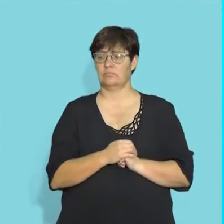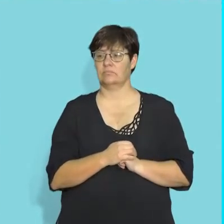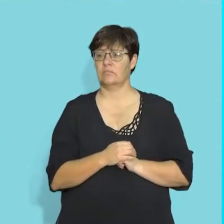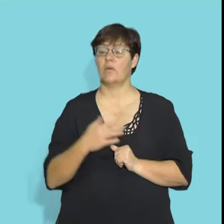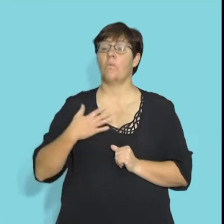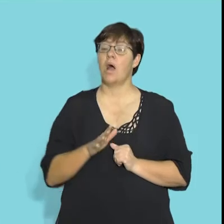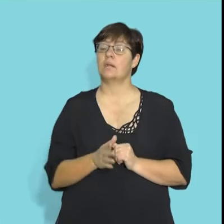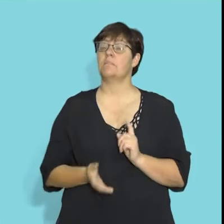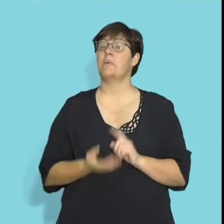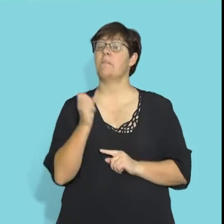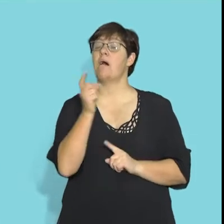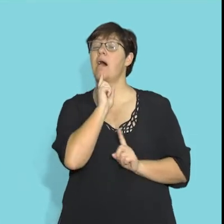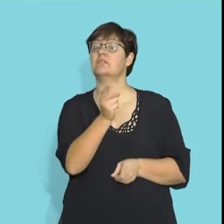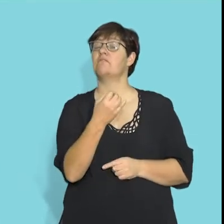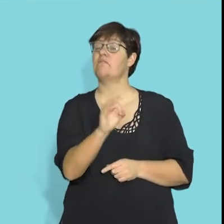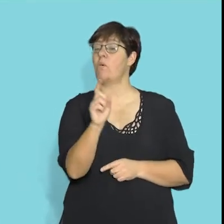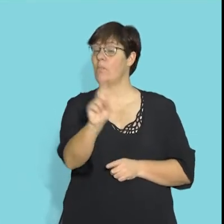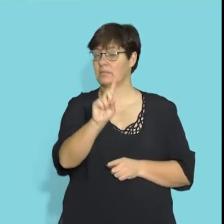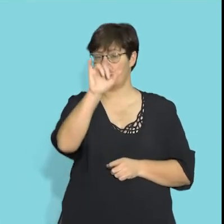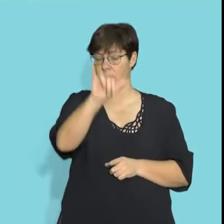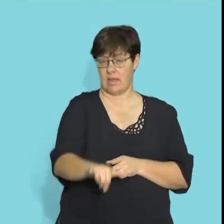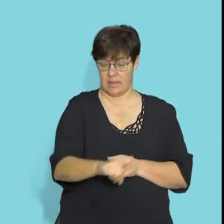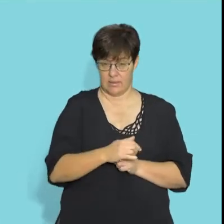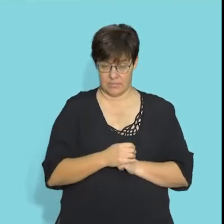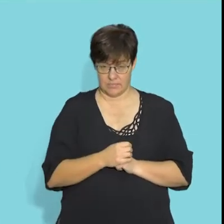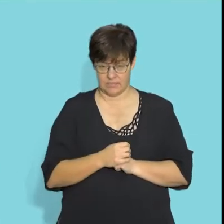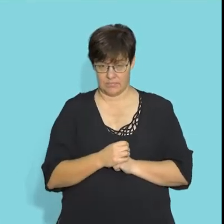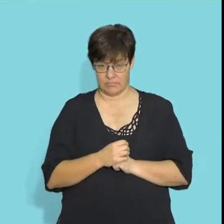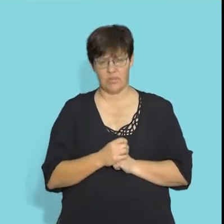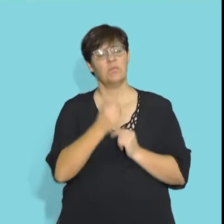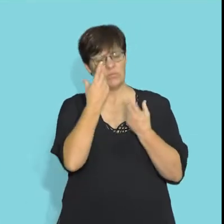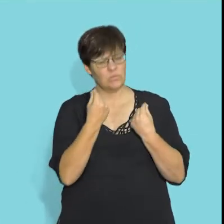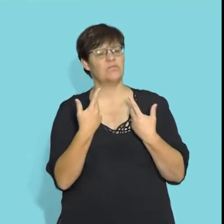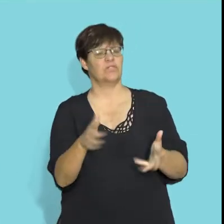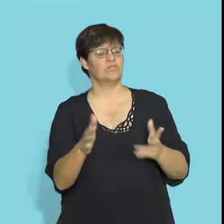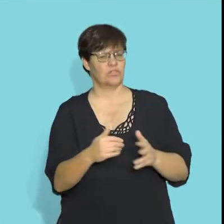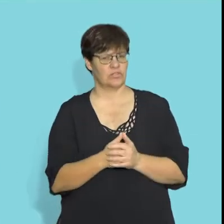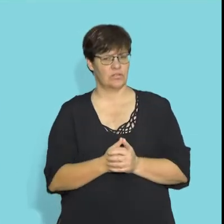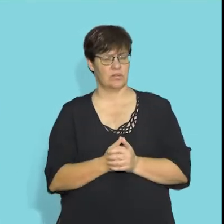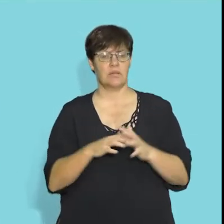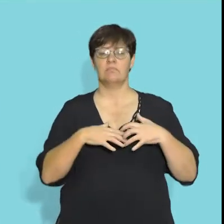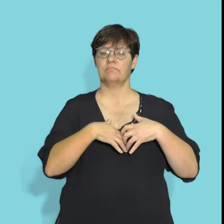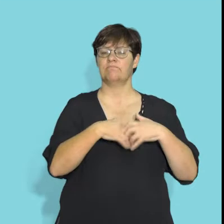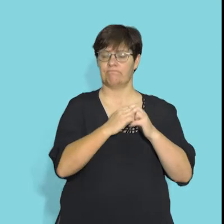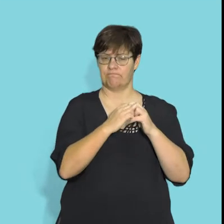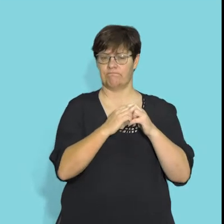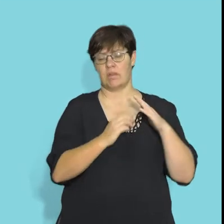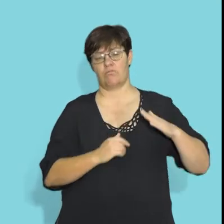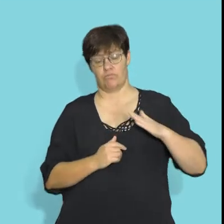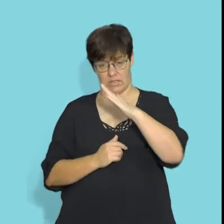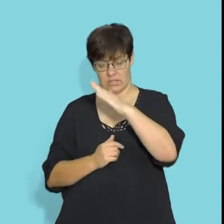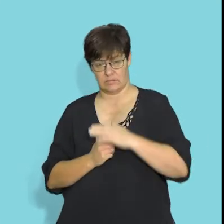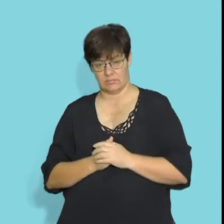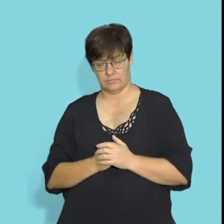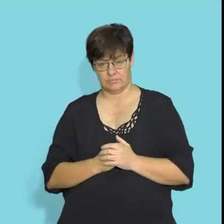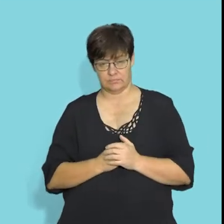-1. And they want us to find y. Now, we've done questions like this. This question is asking us to set up a